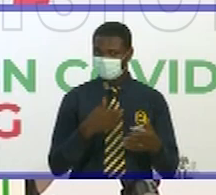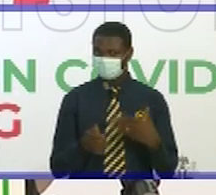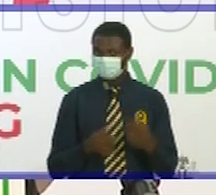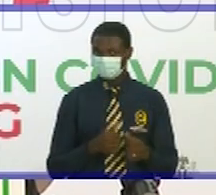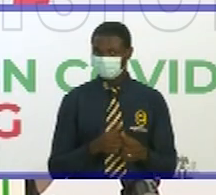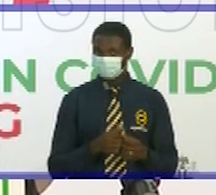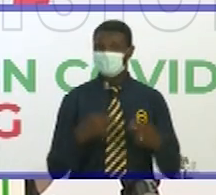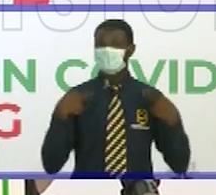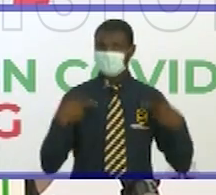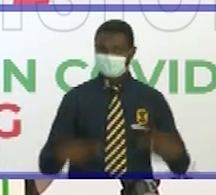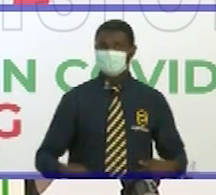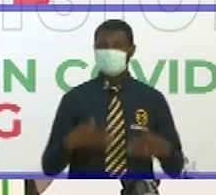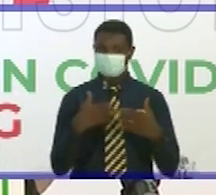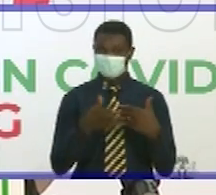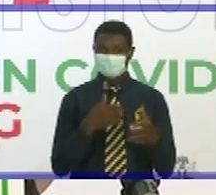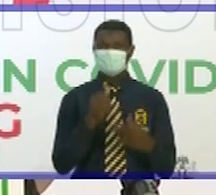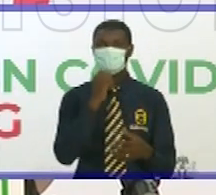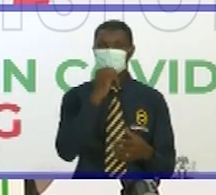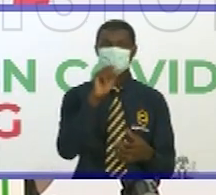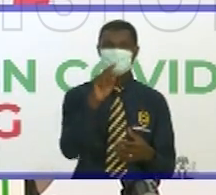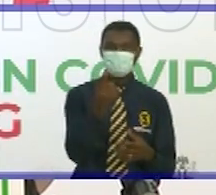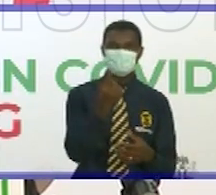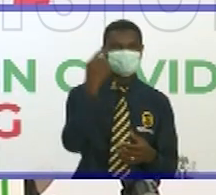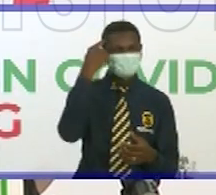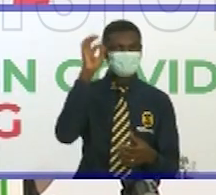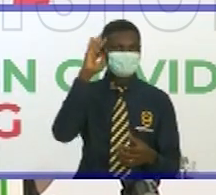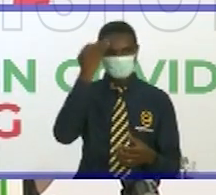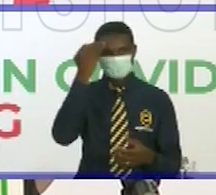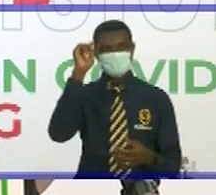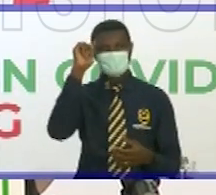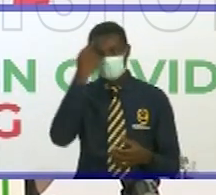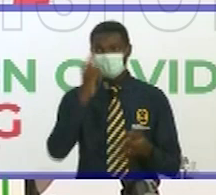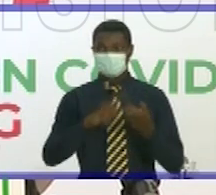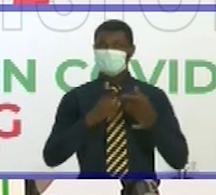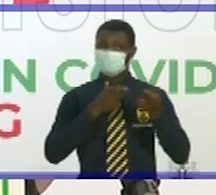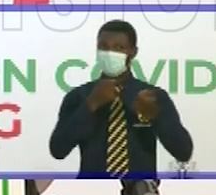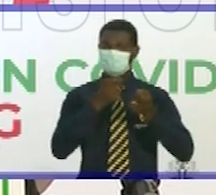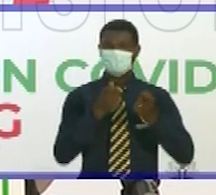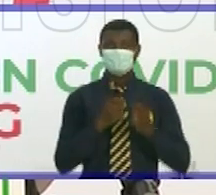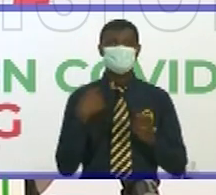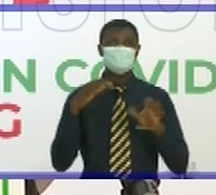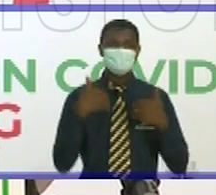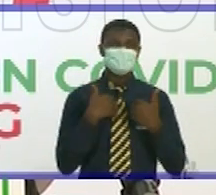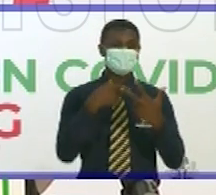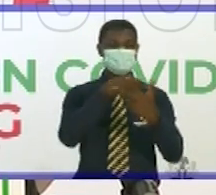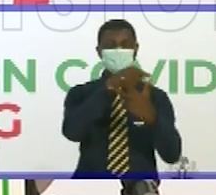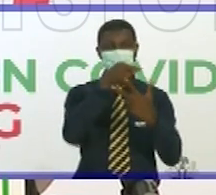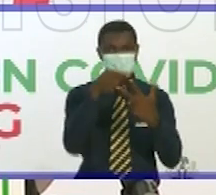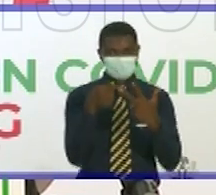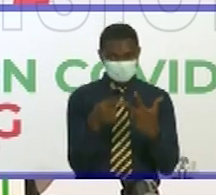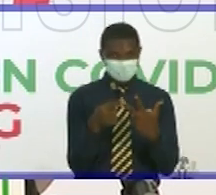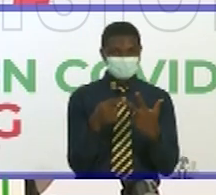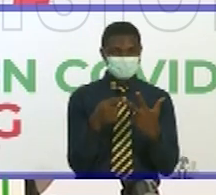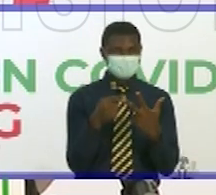eto ilera ko wa lowo ijoba apapo nikan ijoba meta la ni